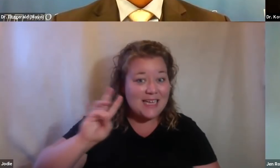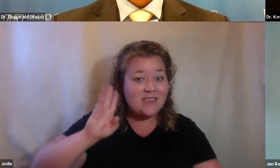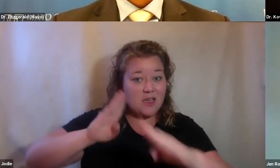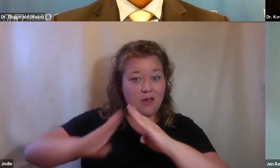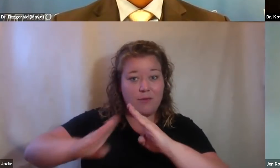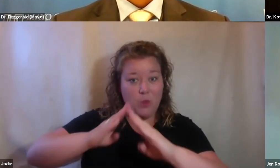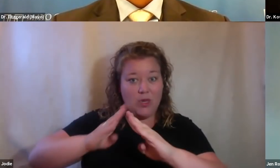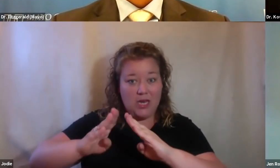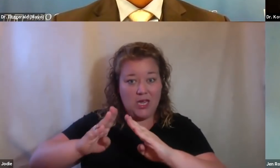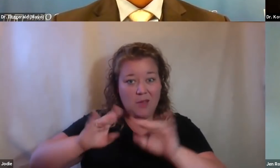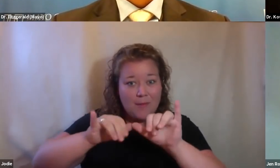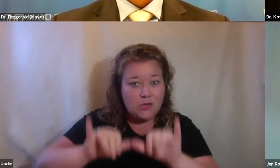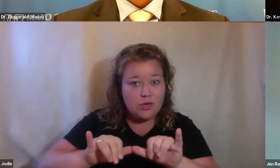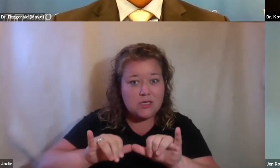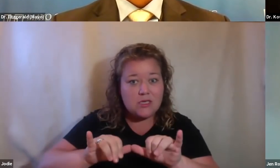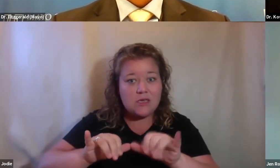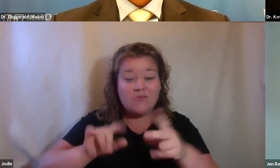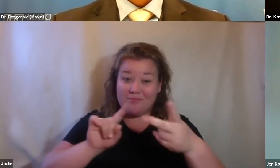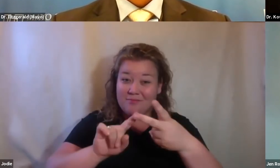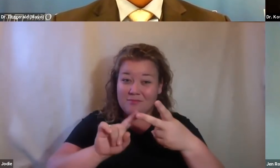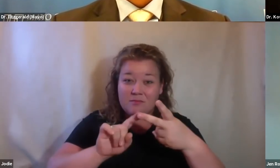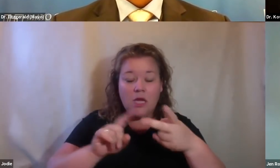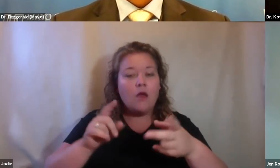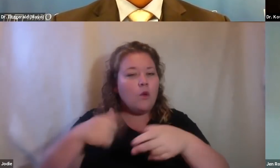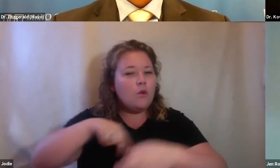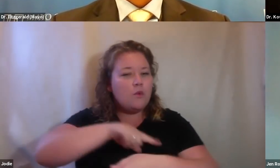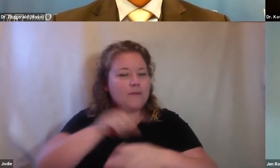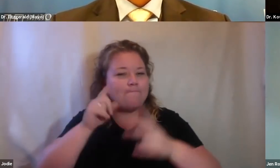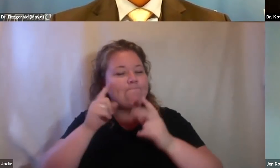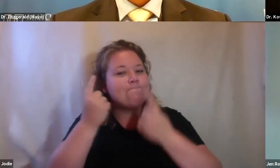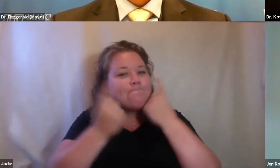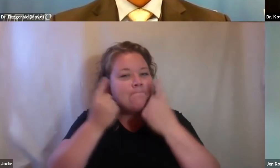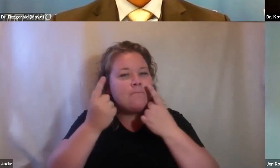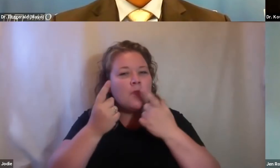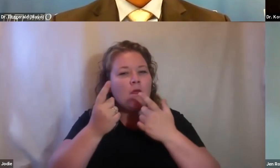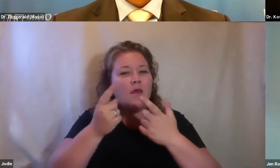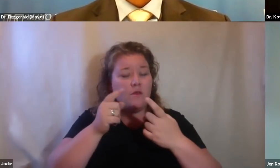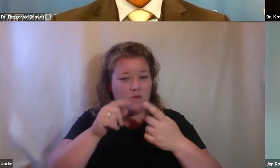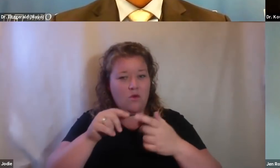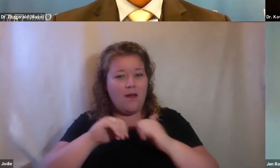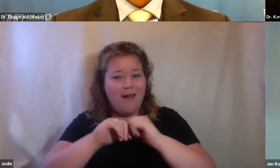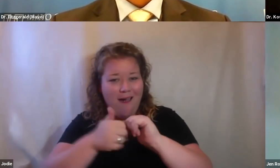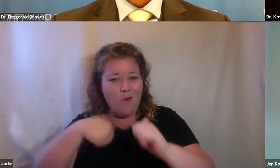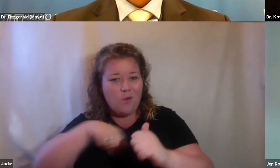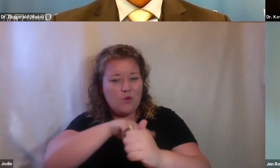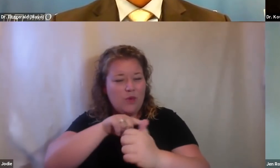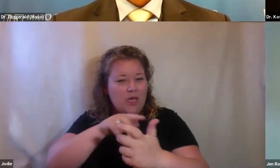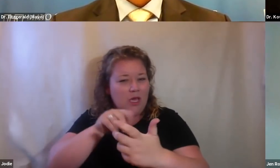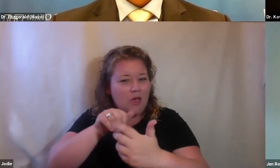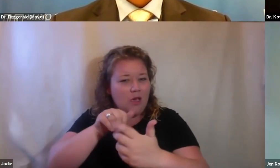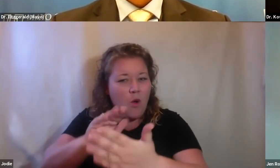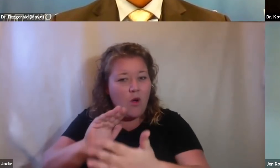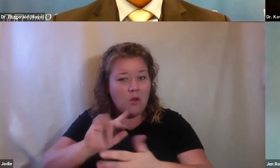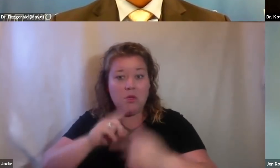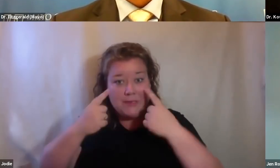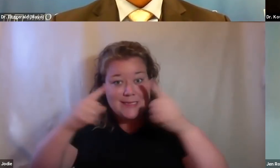answer the question, how are we performing on those 2 healthcare system and public health actions that are